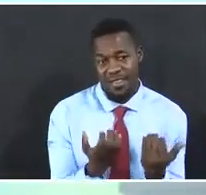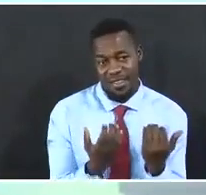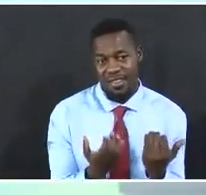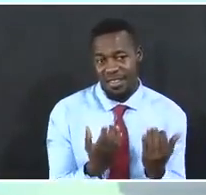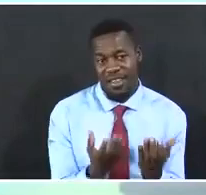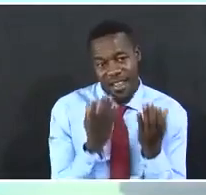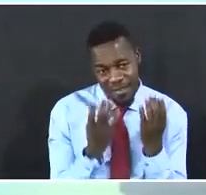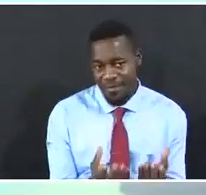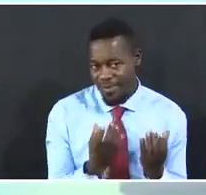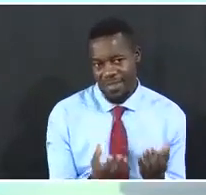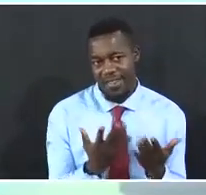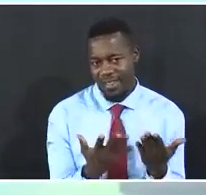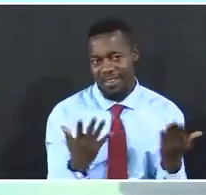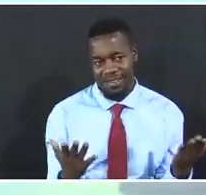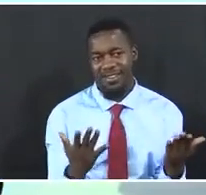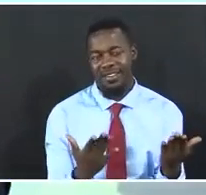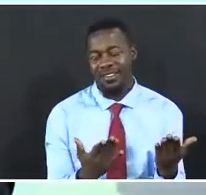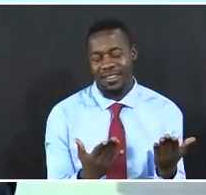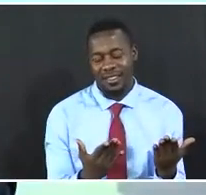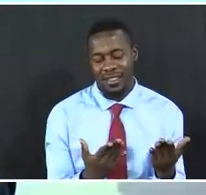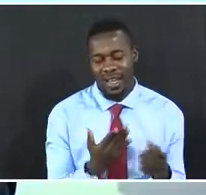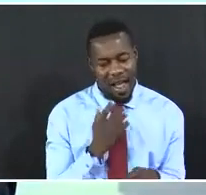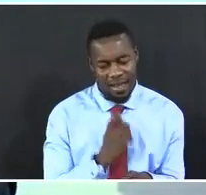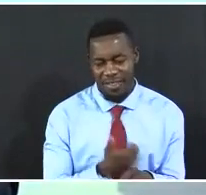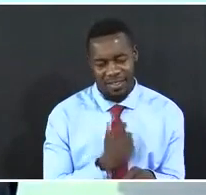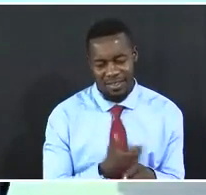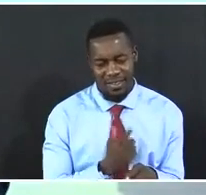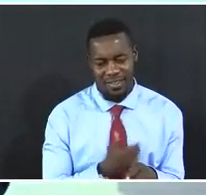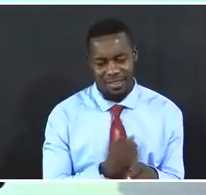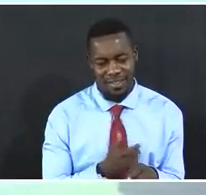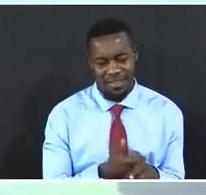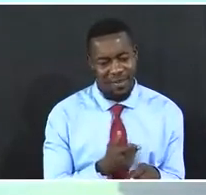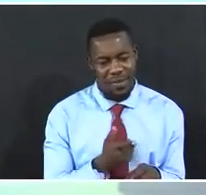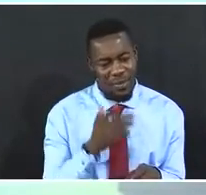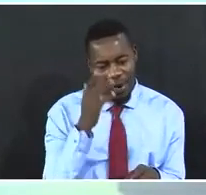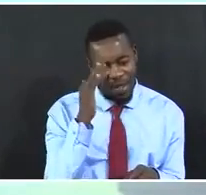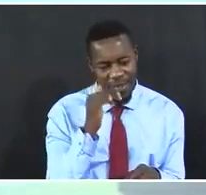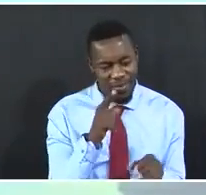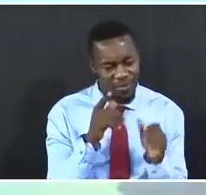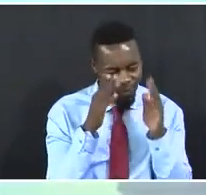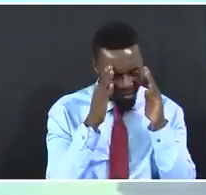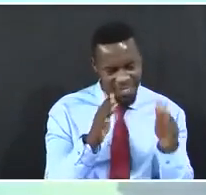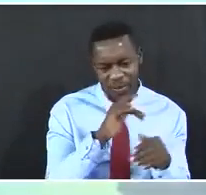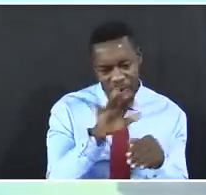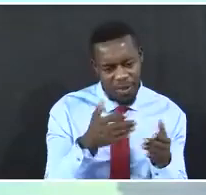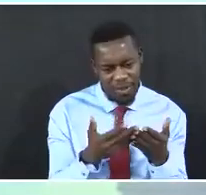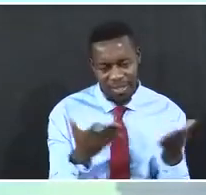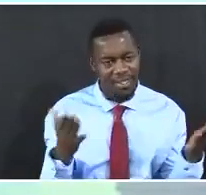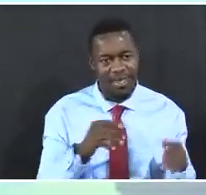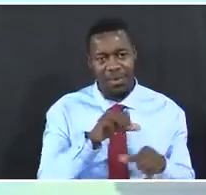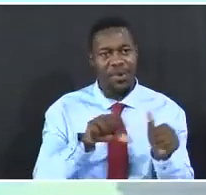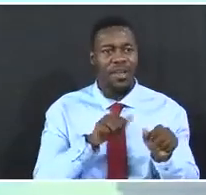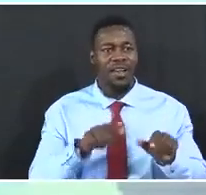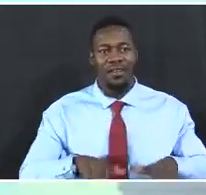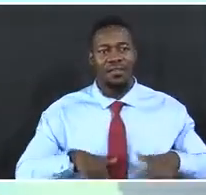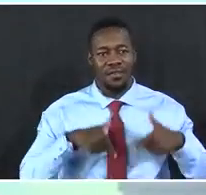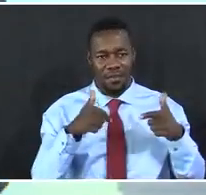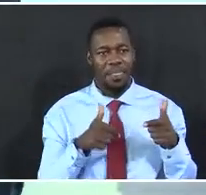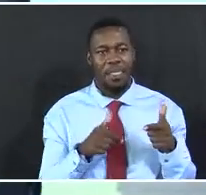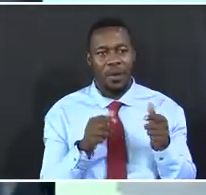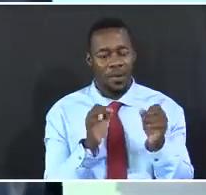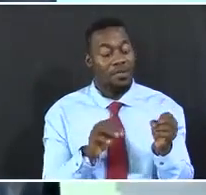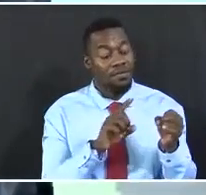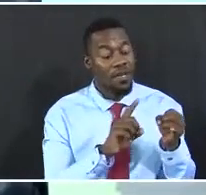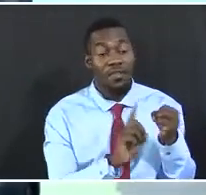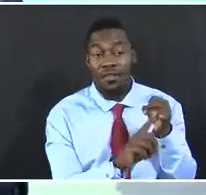habits, getting rid of them is not an easy thing. As we close, we'll look at that. The third point,